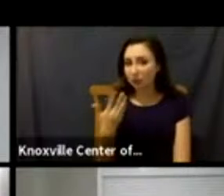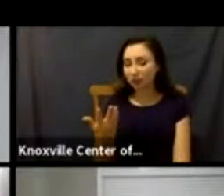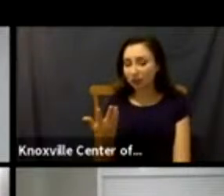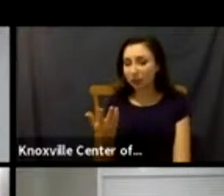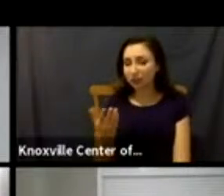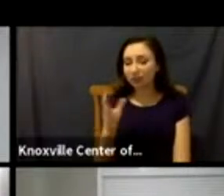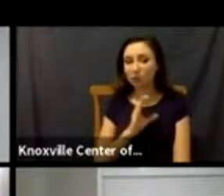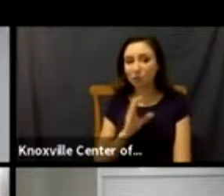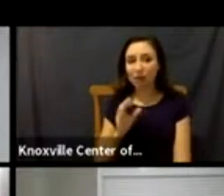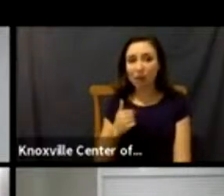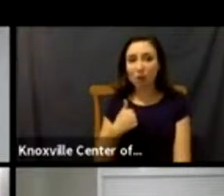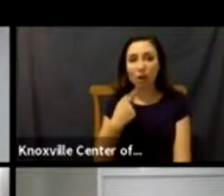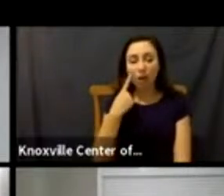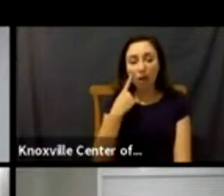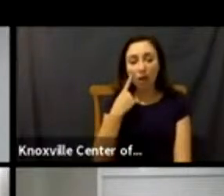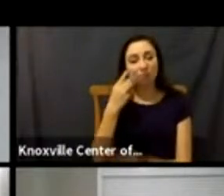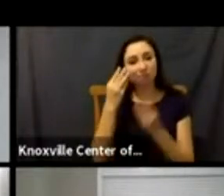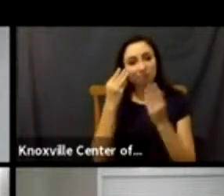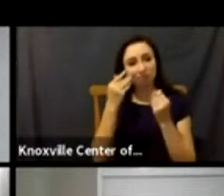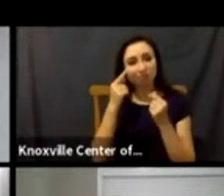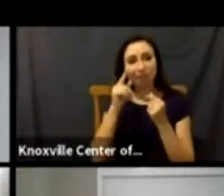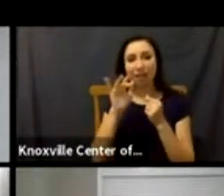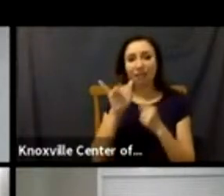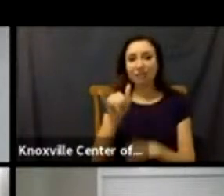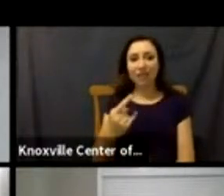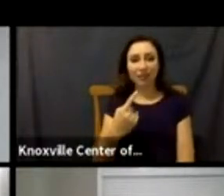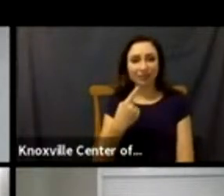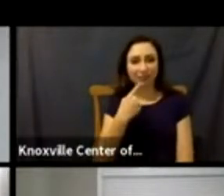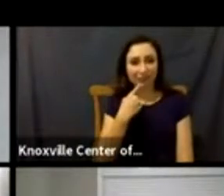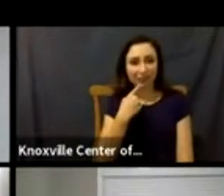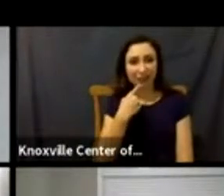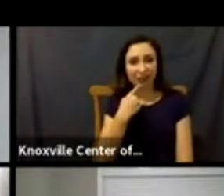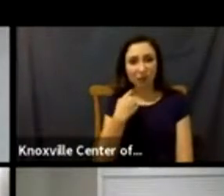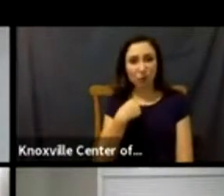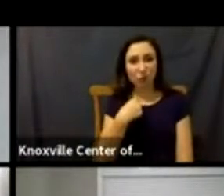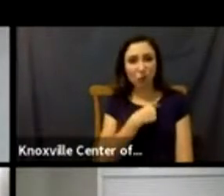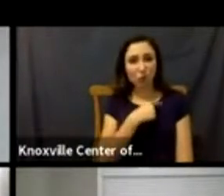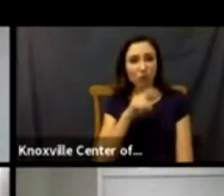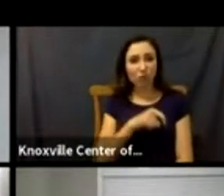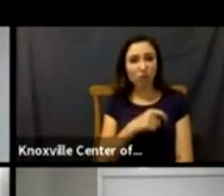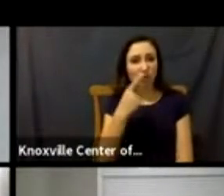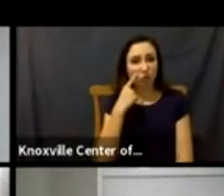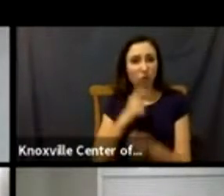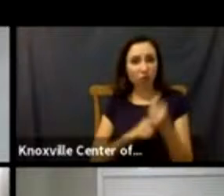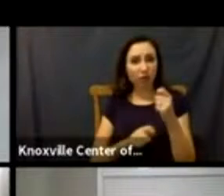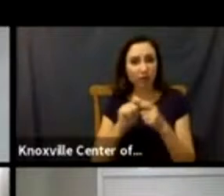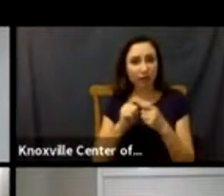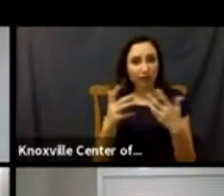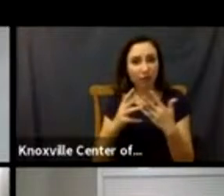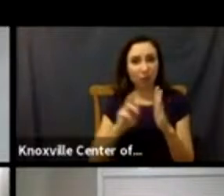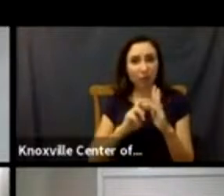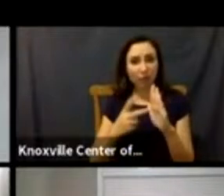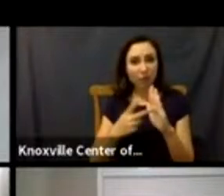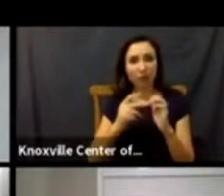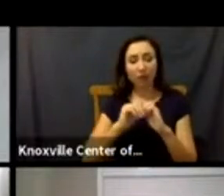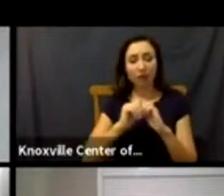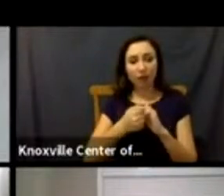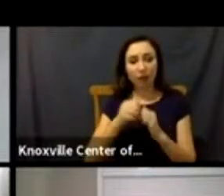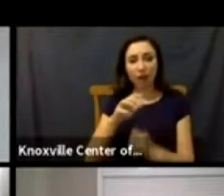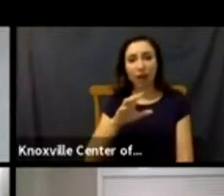I got to thinking, well, that implies that we should know exactly what they mean, but they're, how county